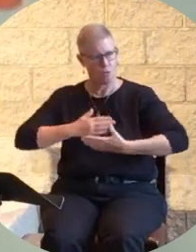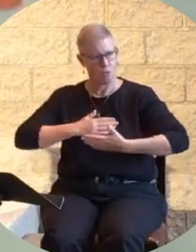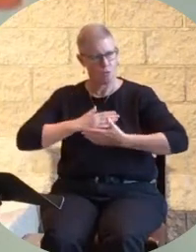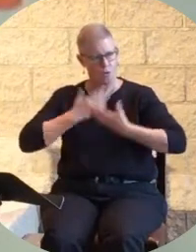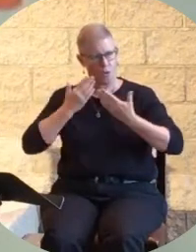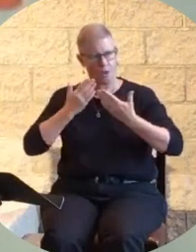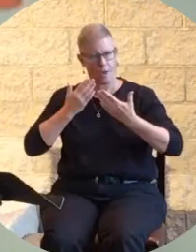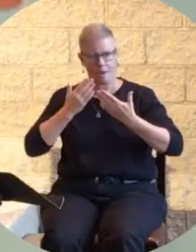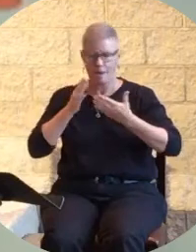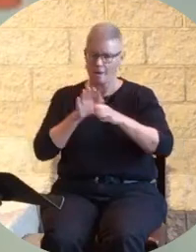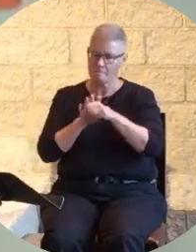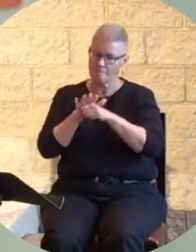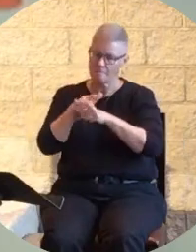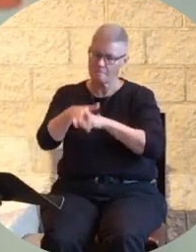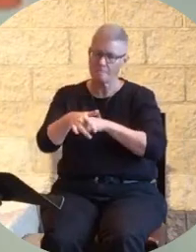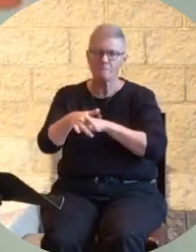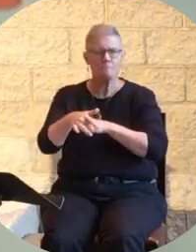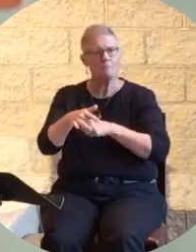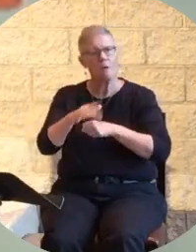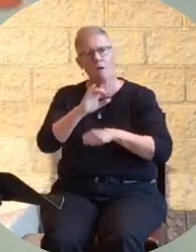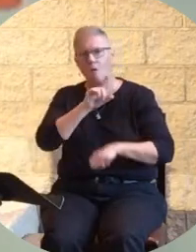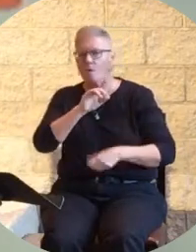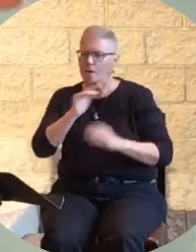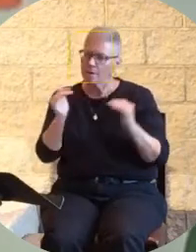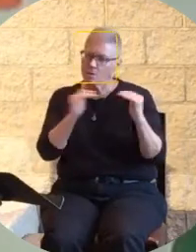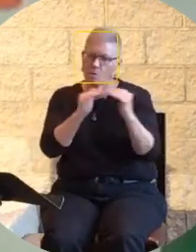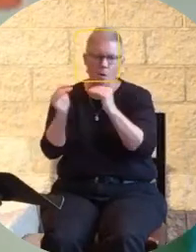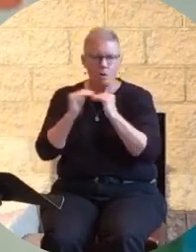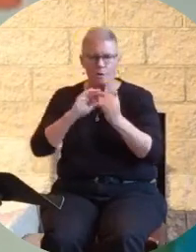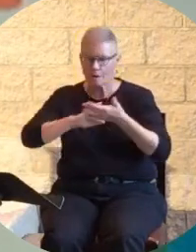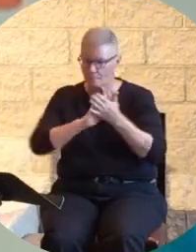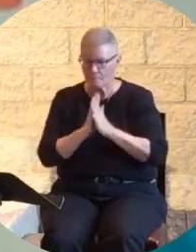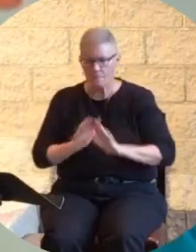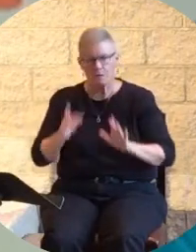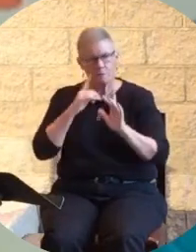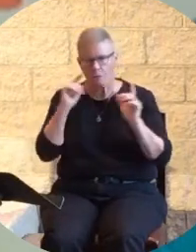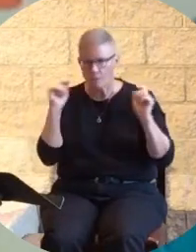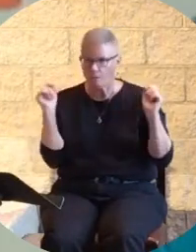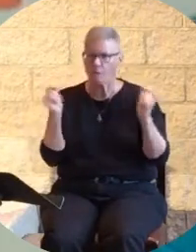equality, and peace for all.